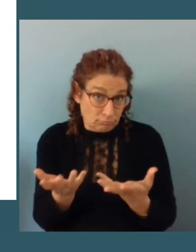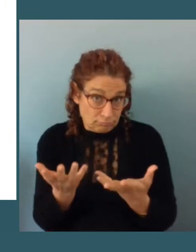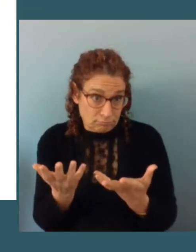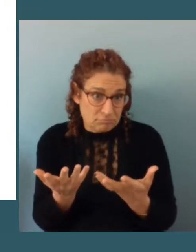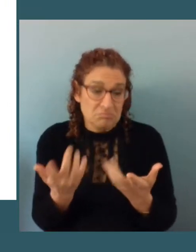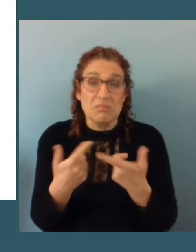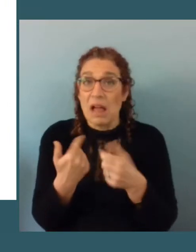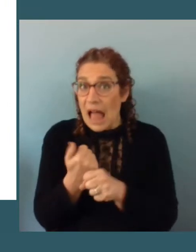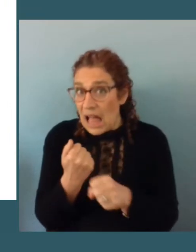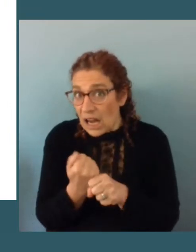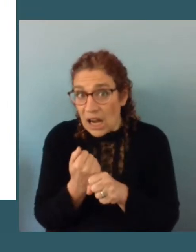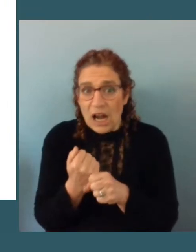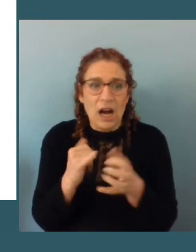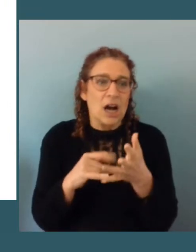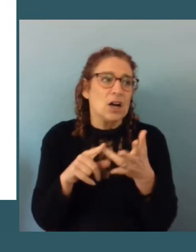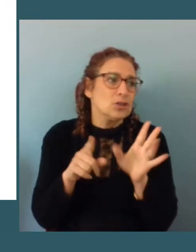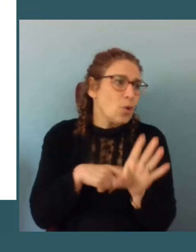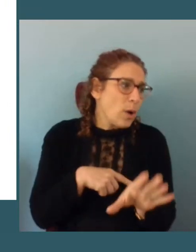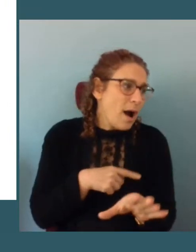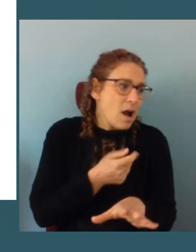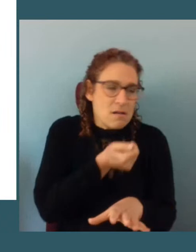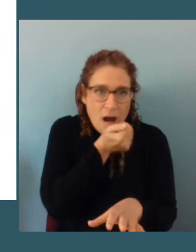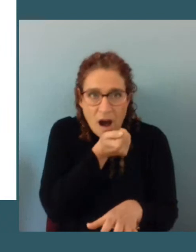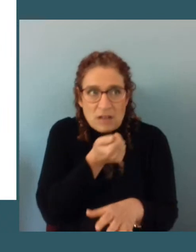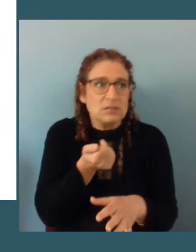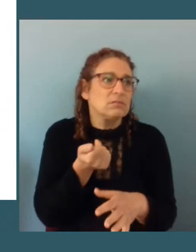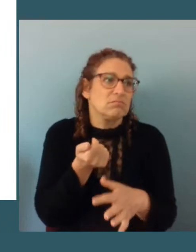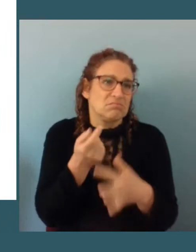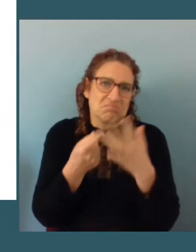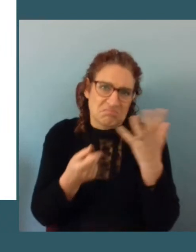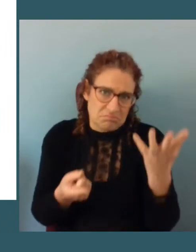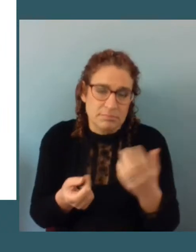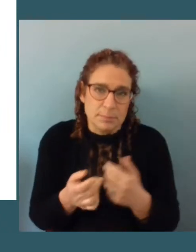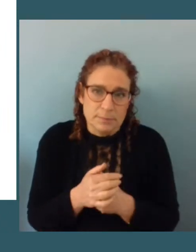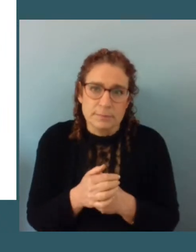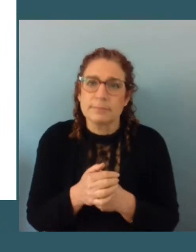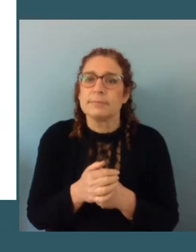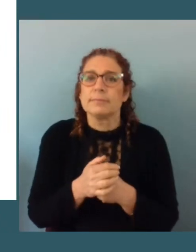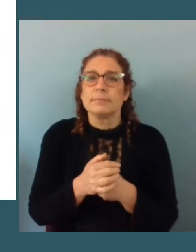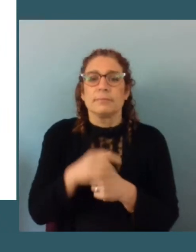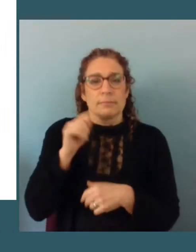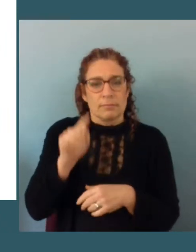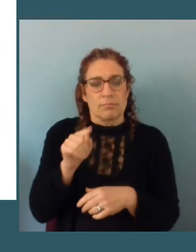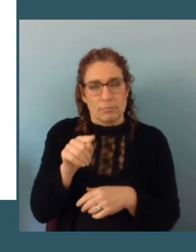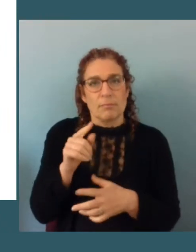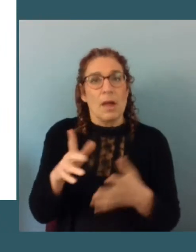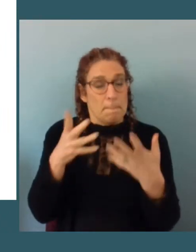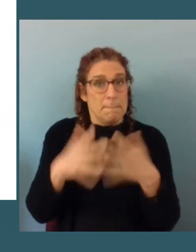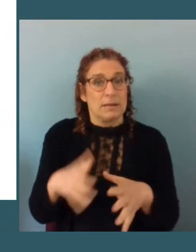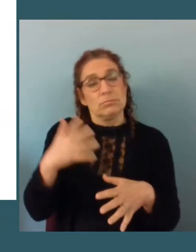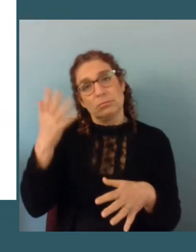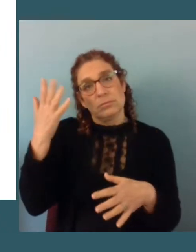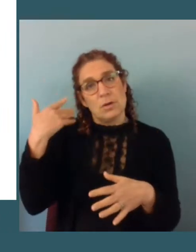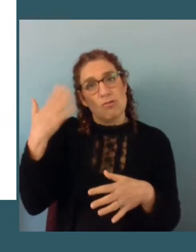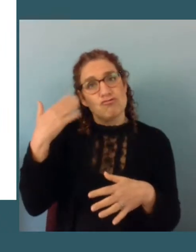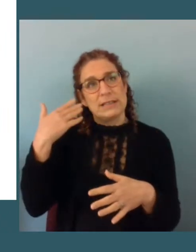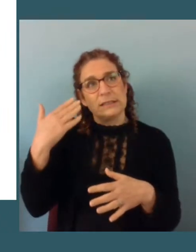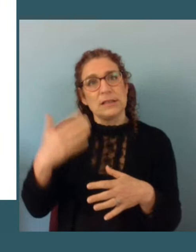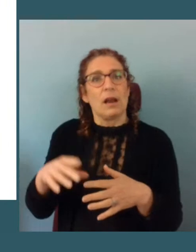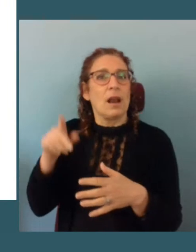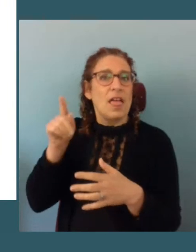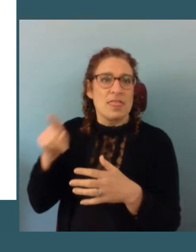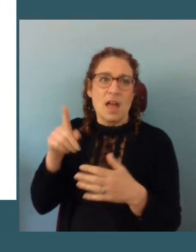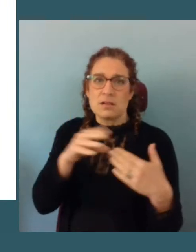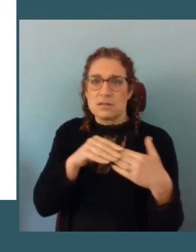soya, peanuts, fish, seafood, tree nuts, wheat. And there has been some recent guidance come out from IACI, the European Academy of Allergy